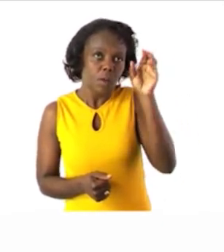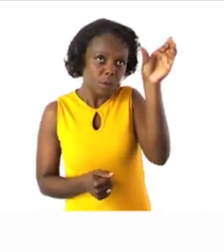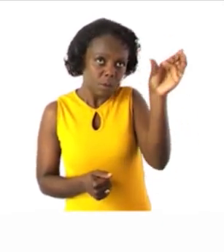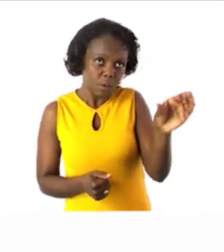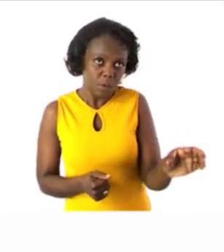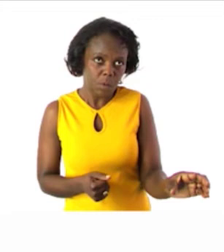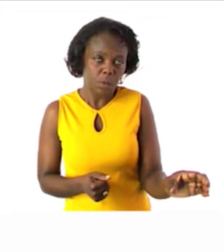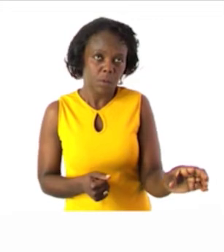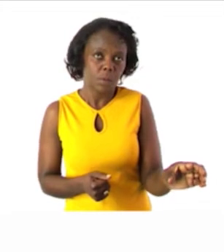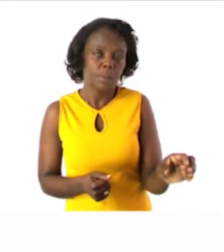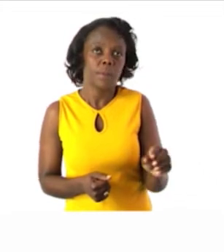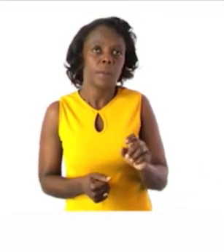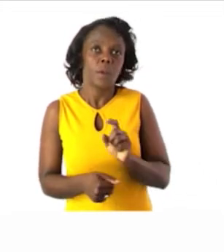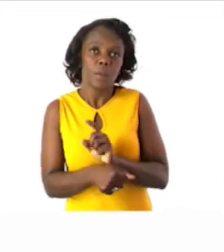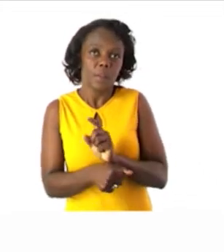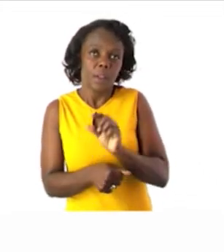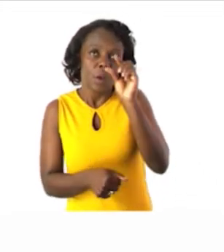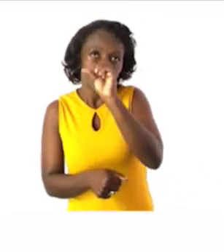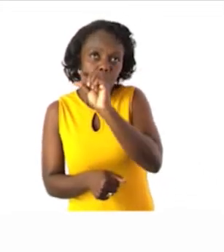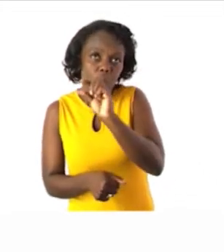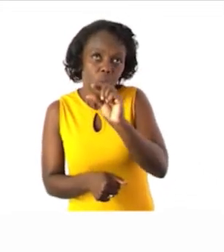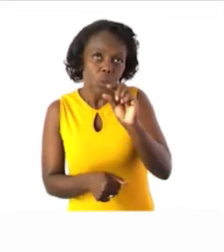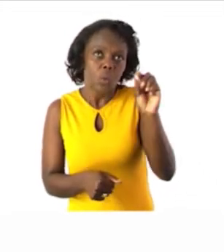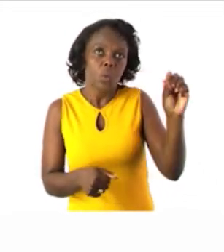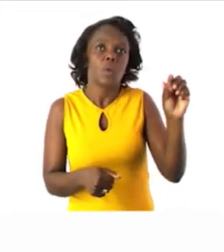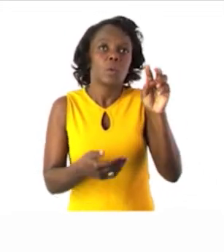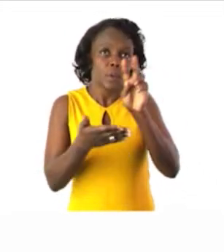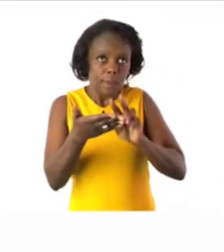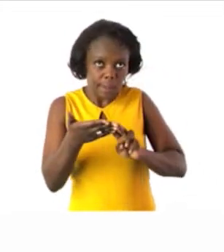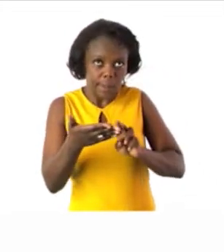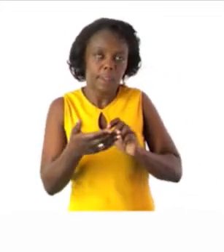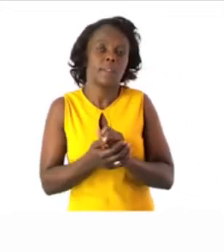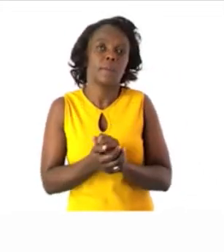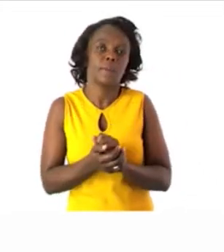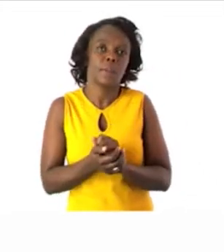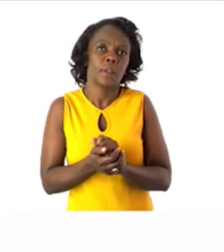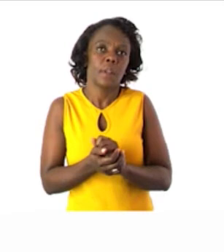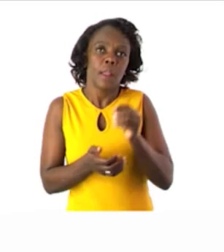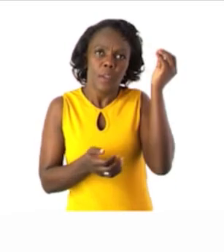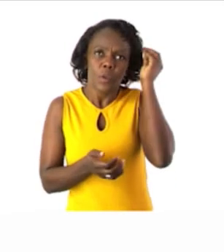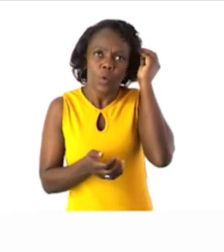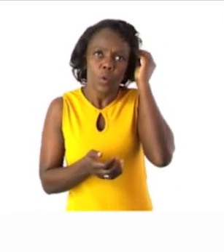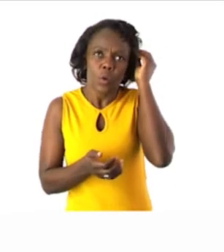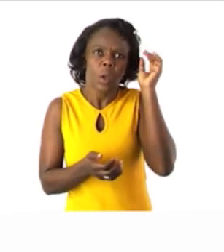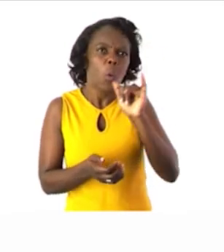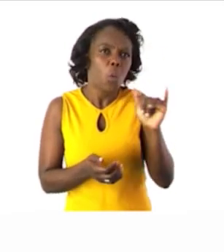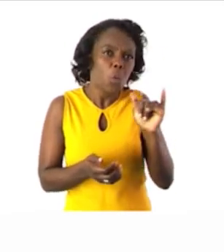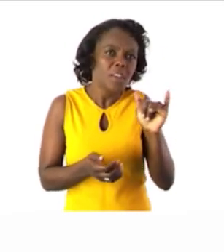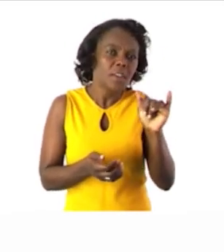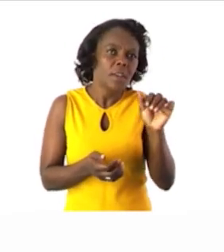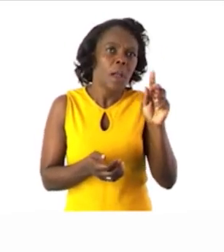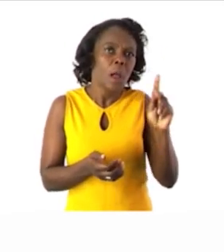we read the sentence, and then you will know which possessive pronoun best fits into the statement, and you fill